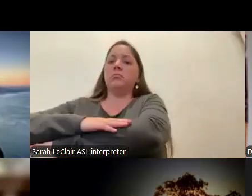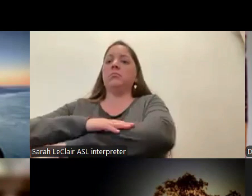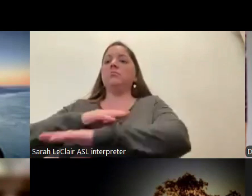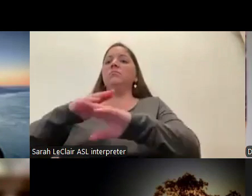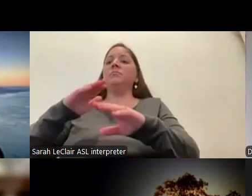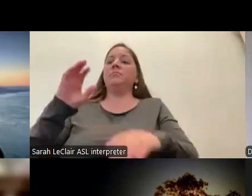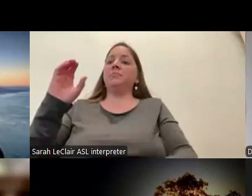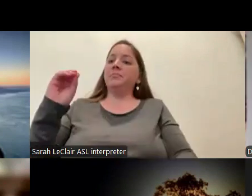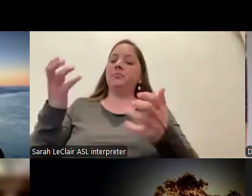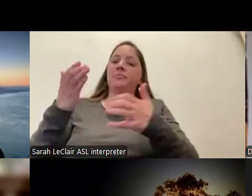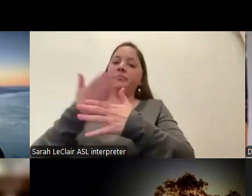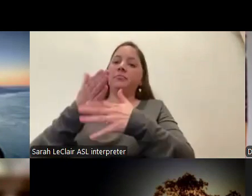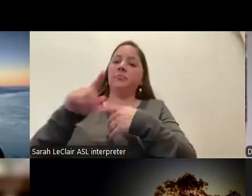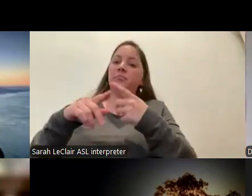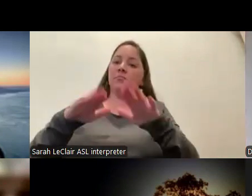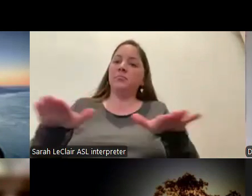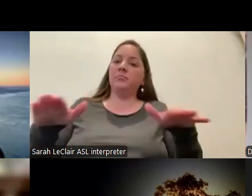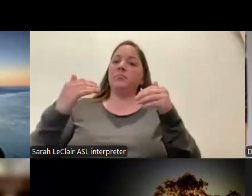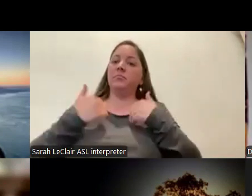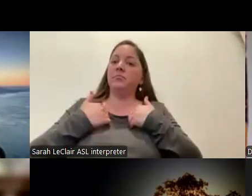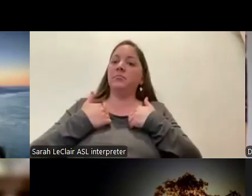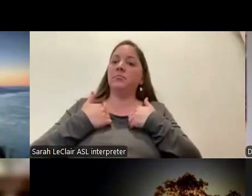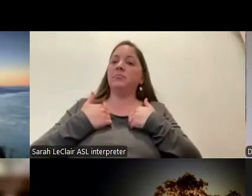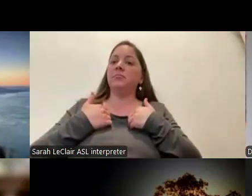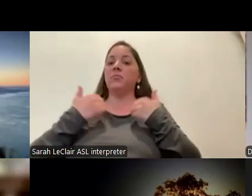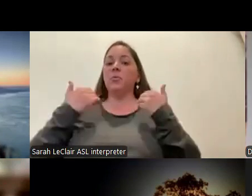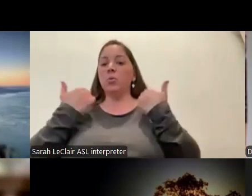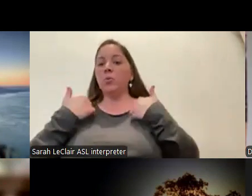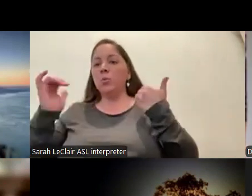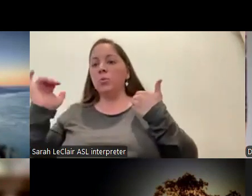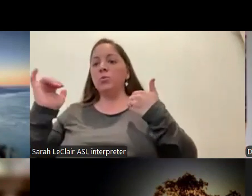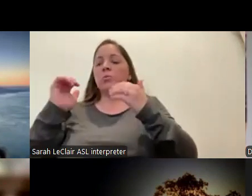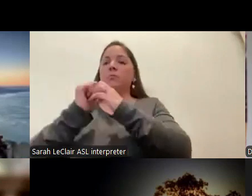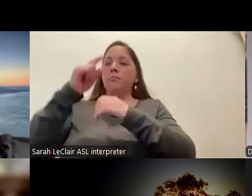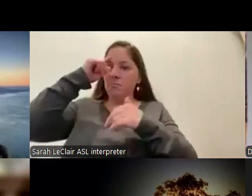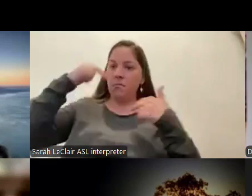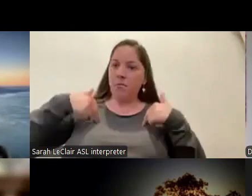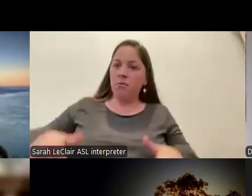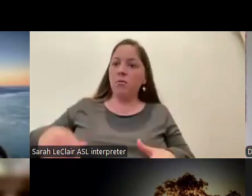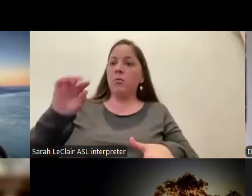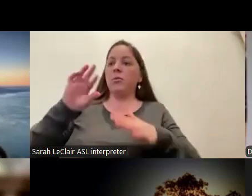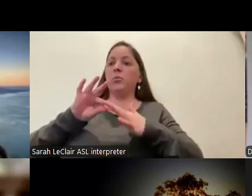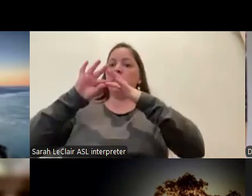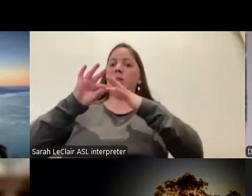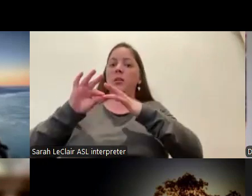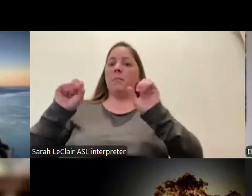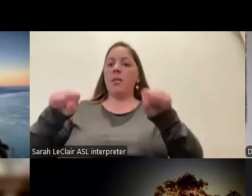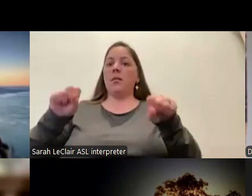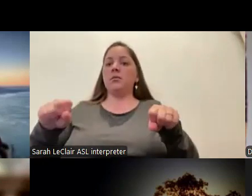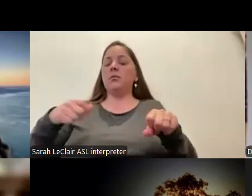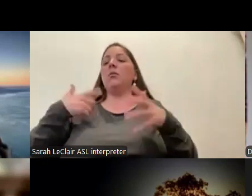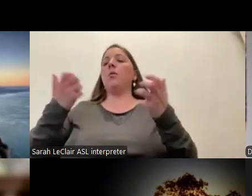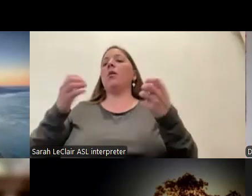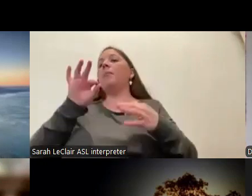have children and age youth with mental health challenges or other unique abilities. So just to put that out